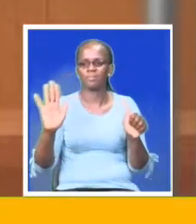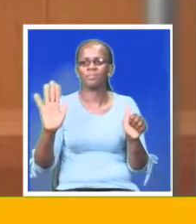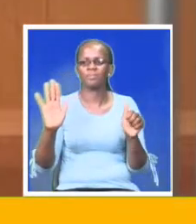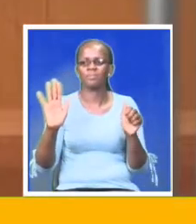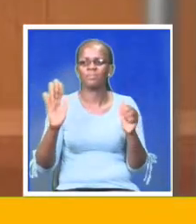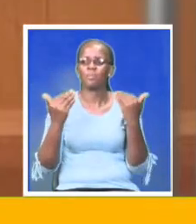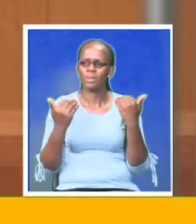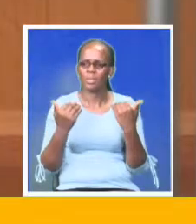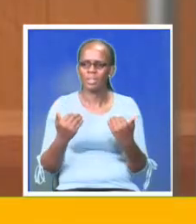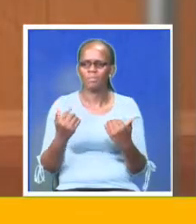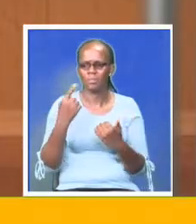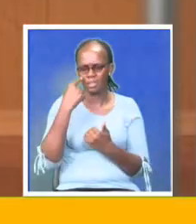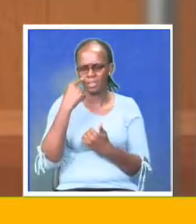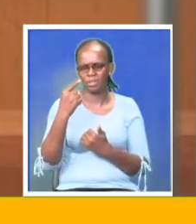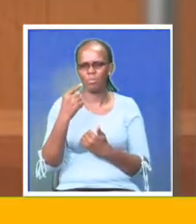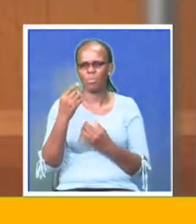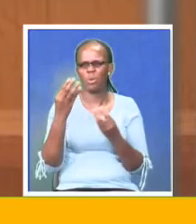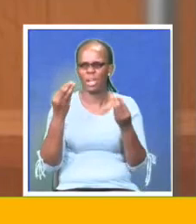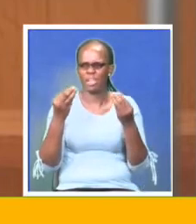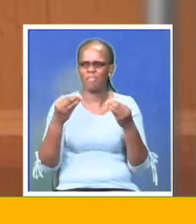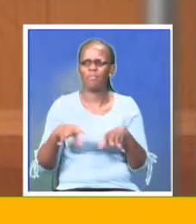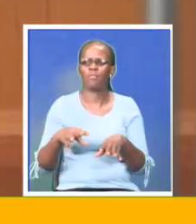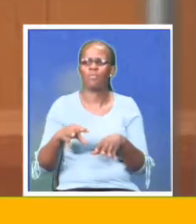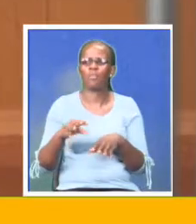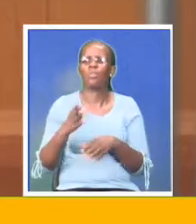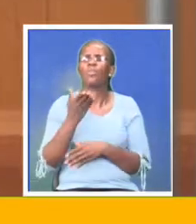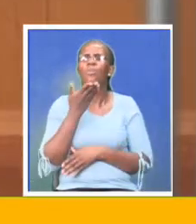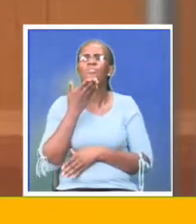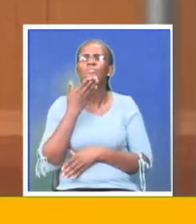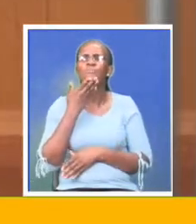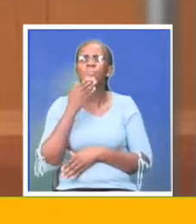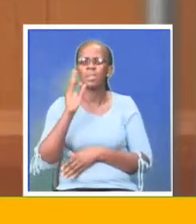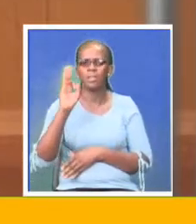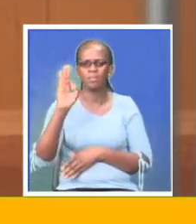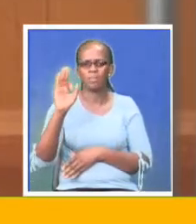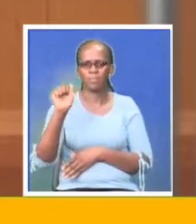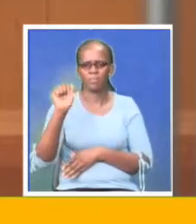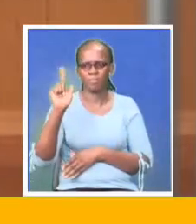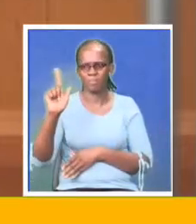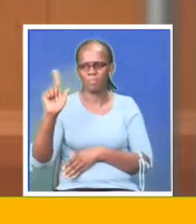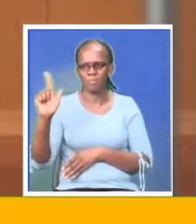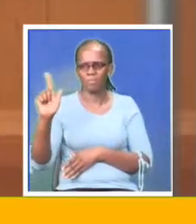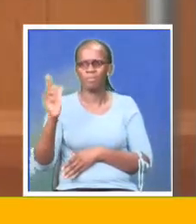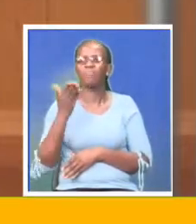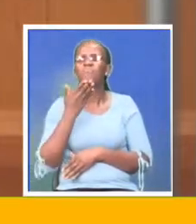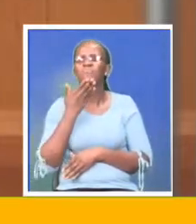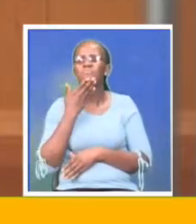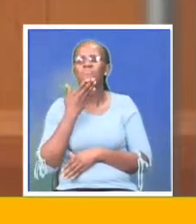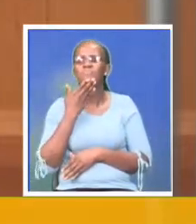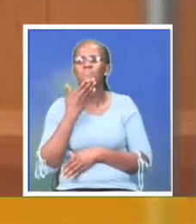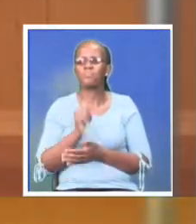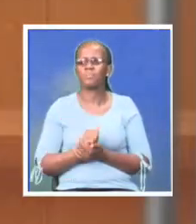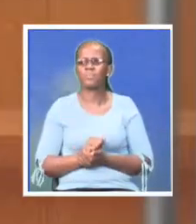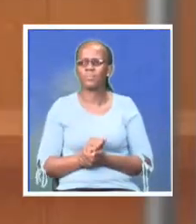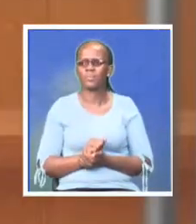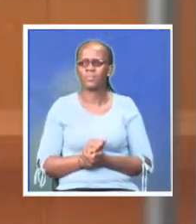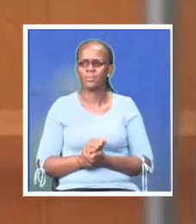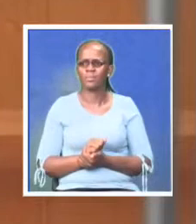we're going to look on fall of man. Fall of man. Okay, dear learners,